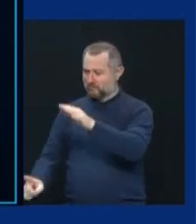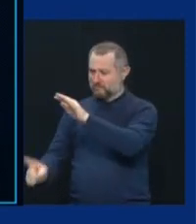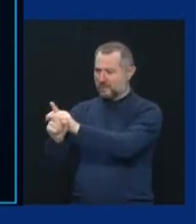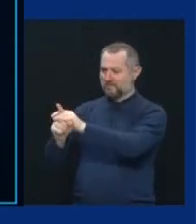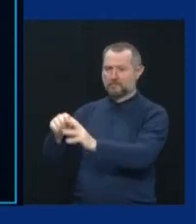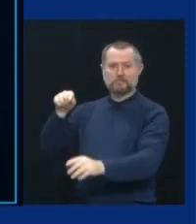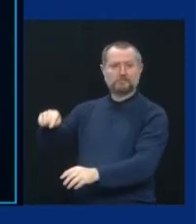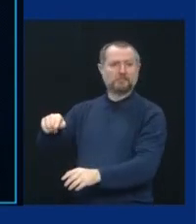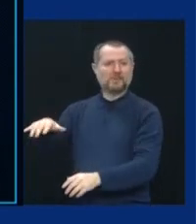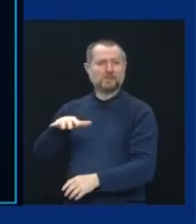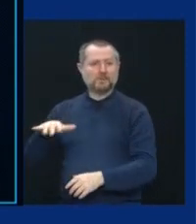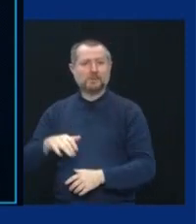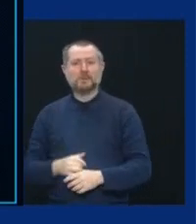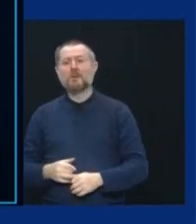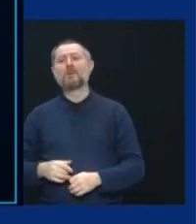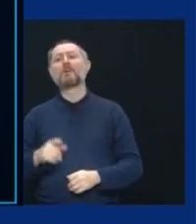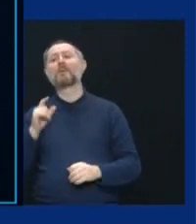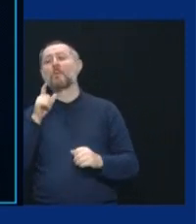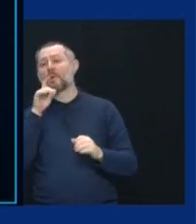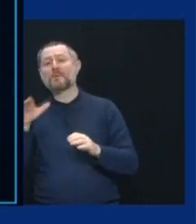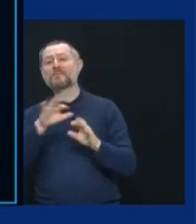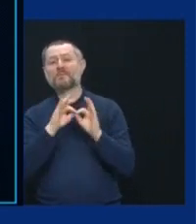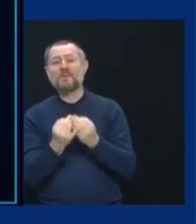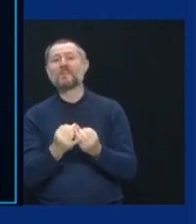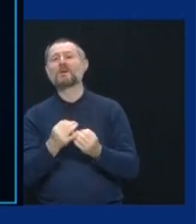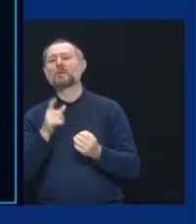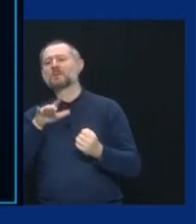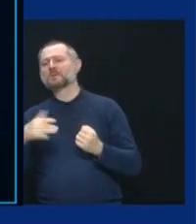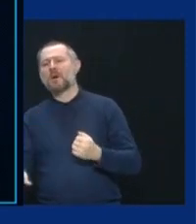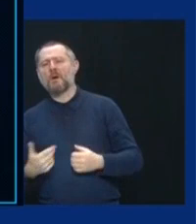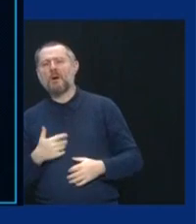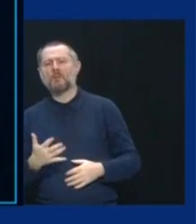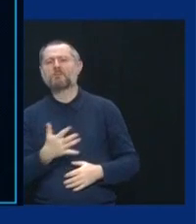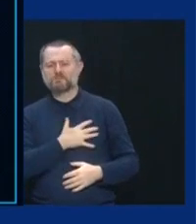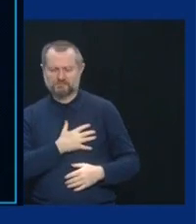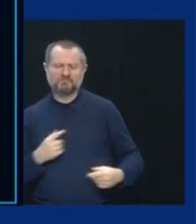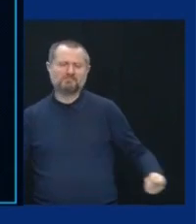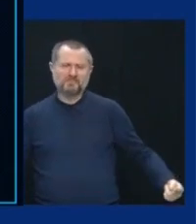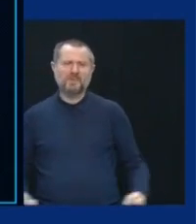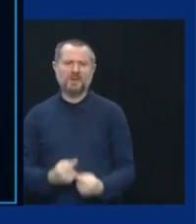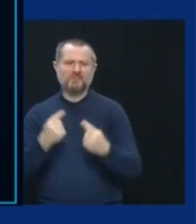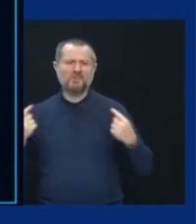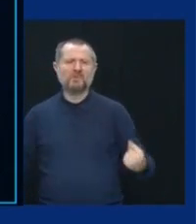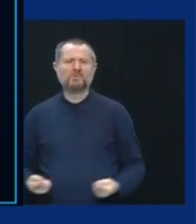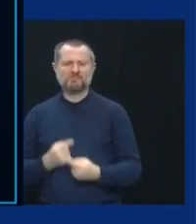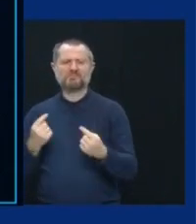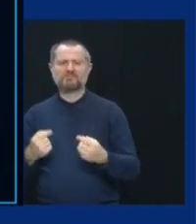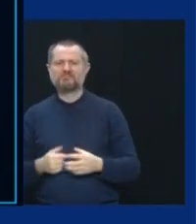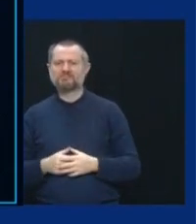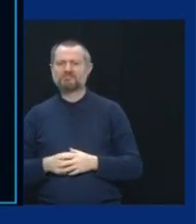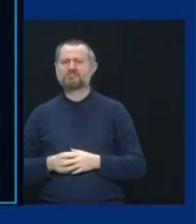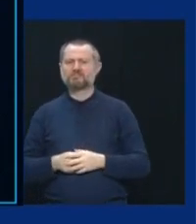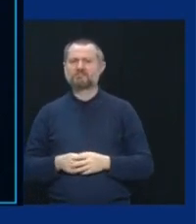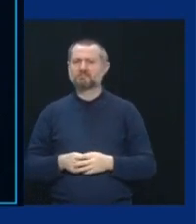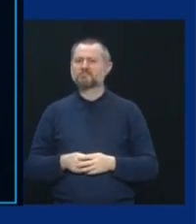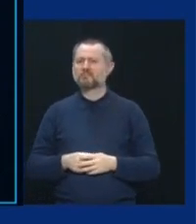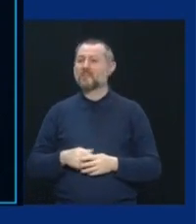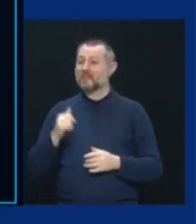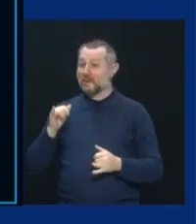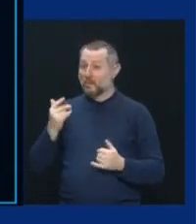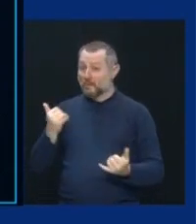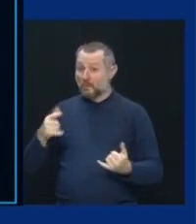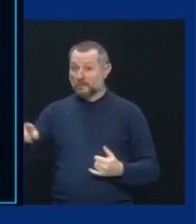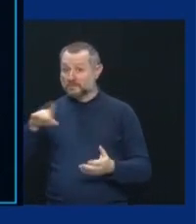And losing a loved one is very, very painful. Losing a loved one in a nursing